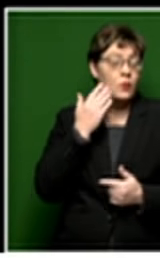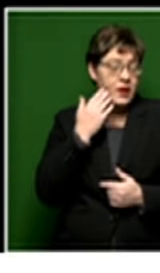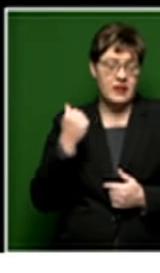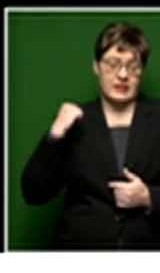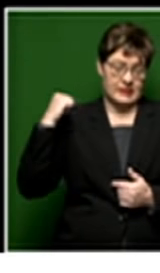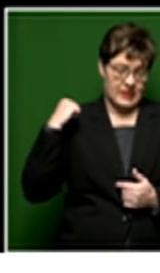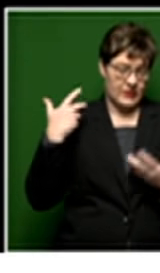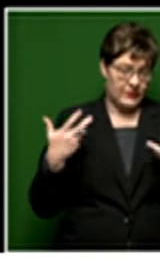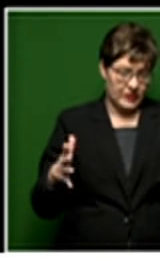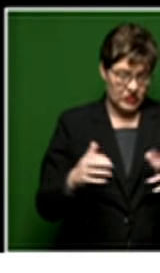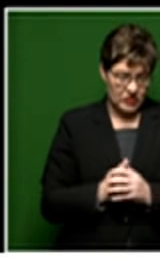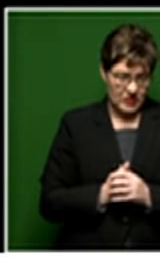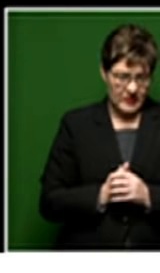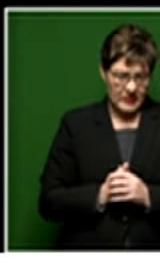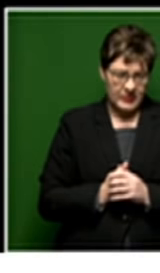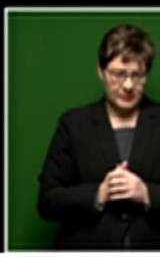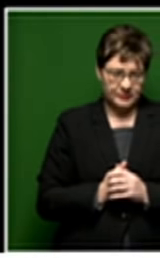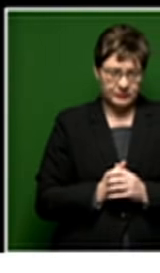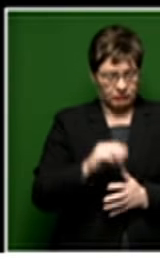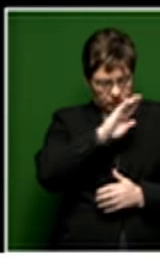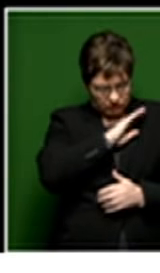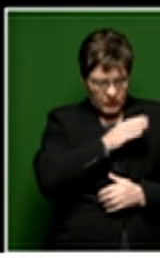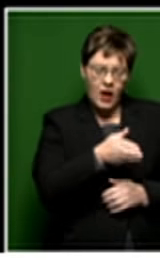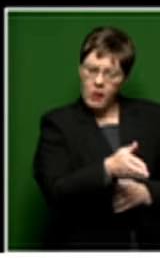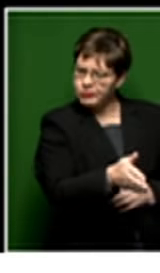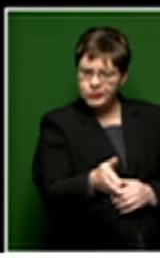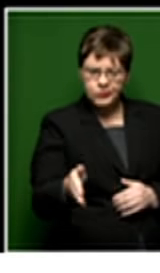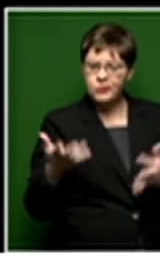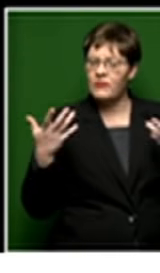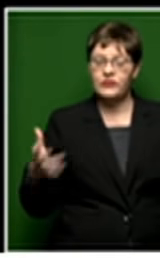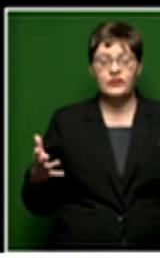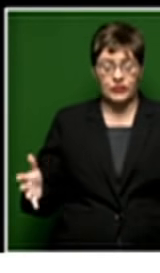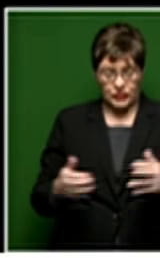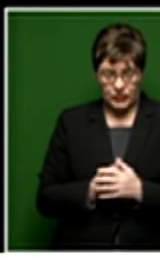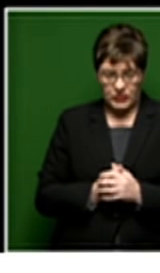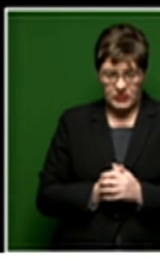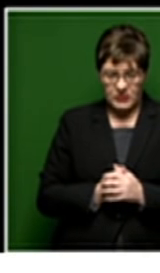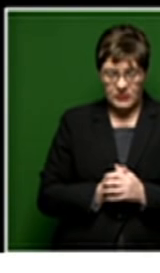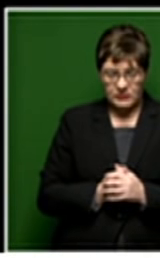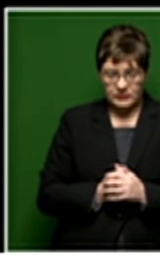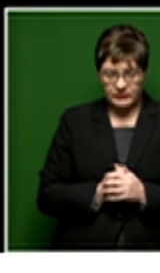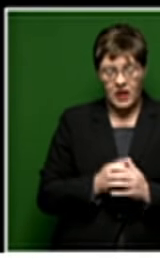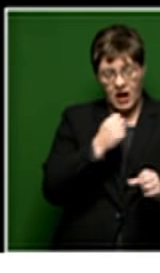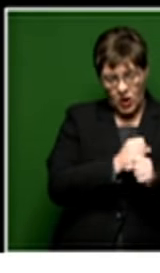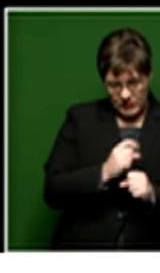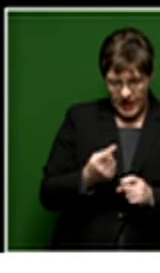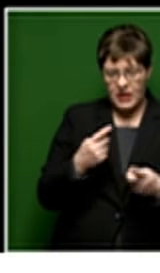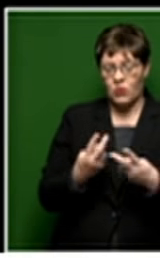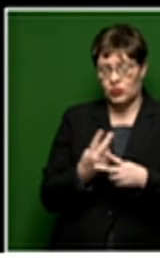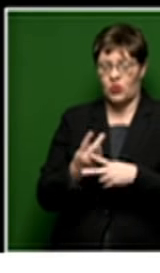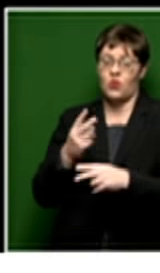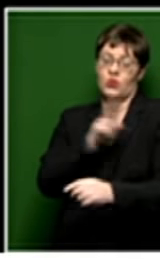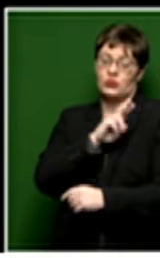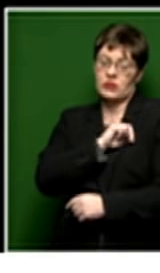yesterday. We are already having our soldiers on the ground on certain parts of the Gauteng and also in